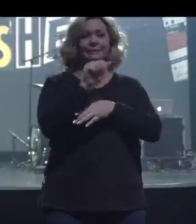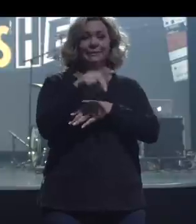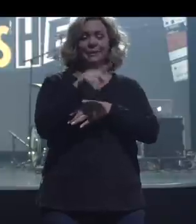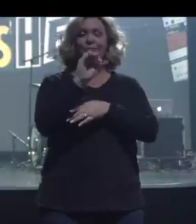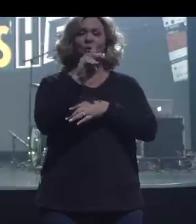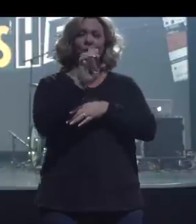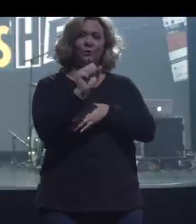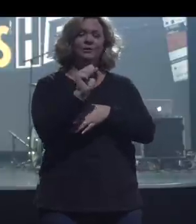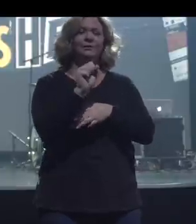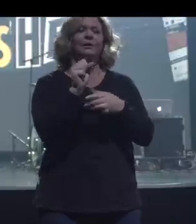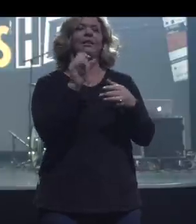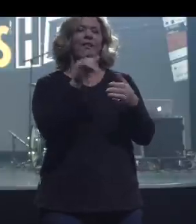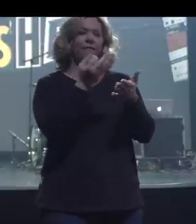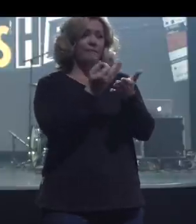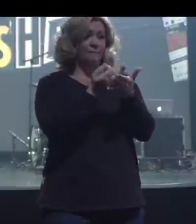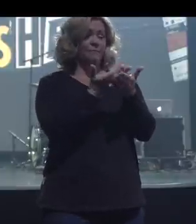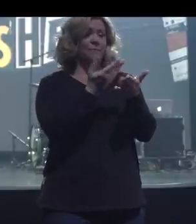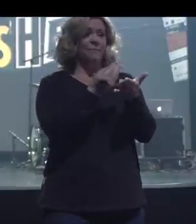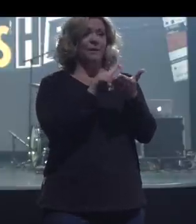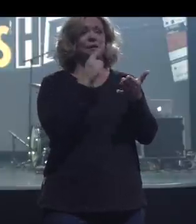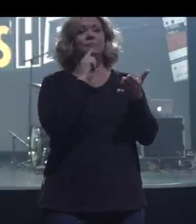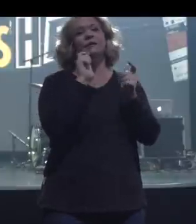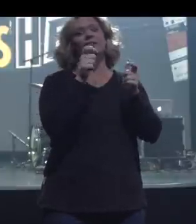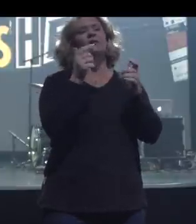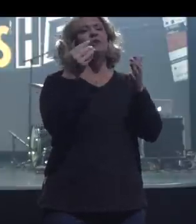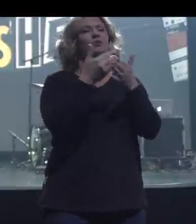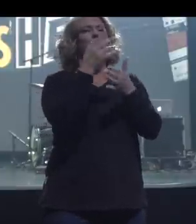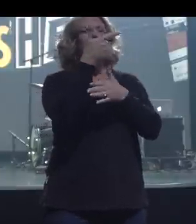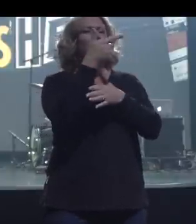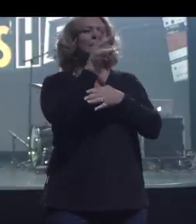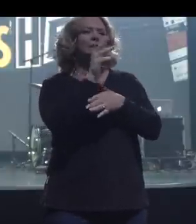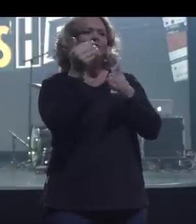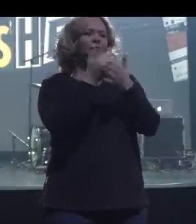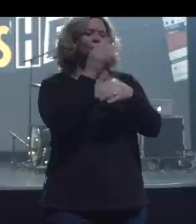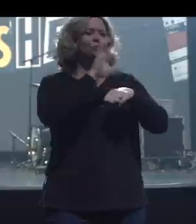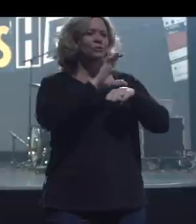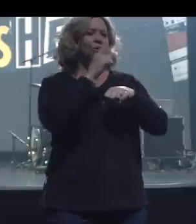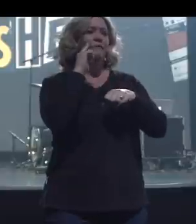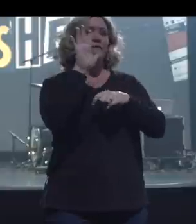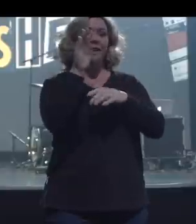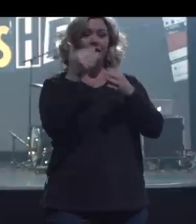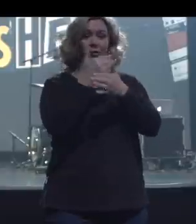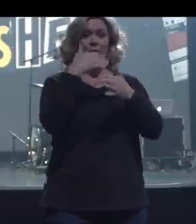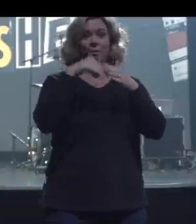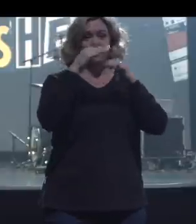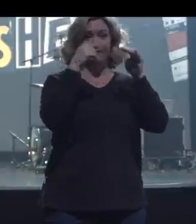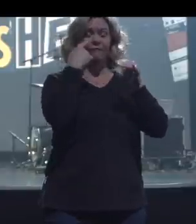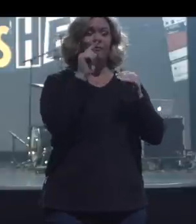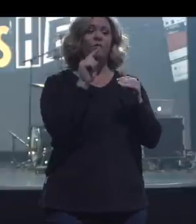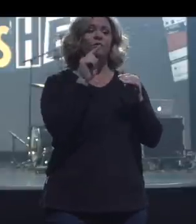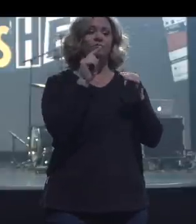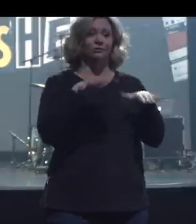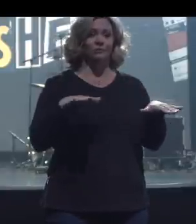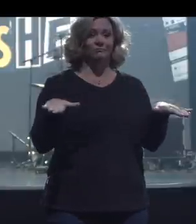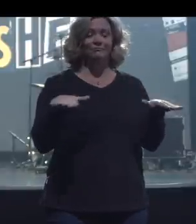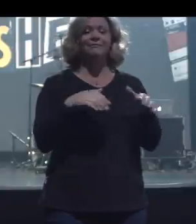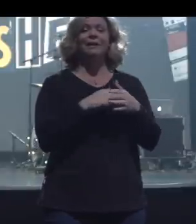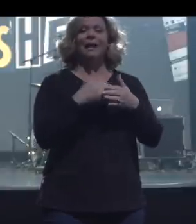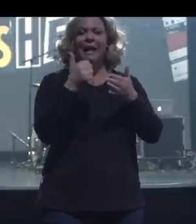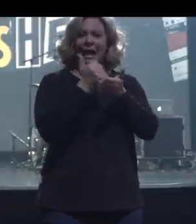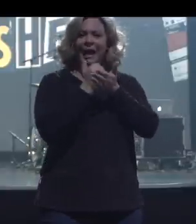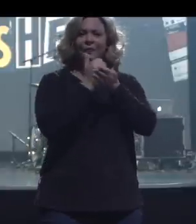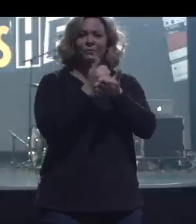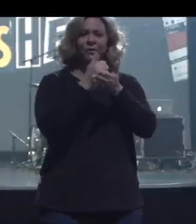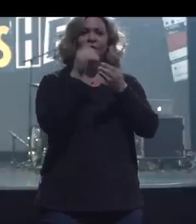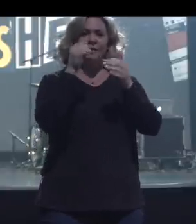we've done has funded 6 new church buildings, 5 new buildings for kids. All in all, get this, we've helped with construction for